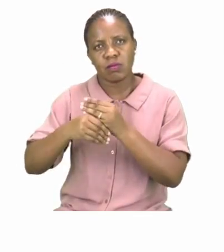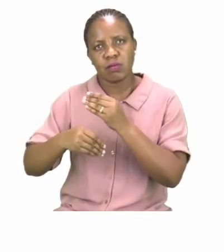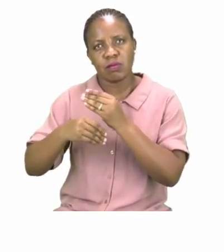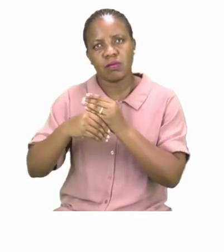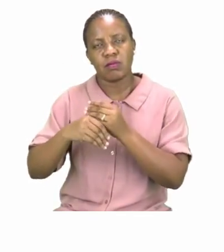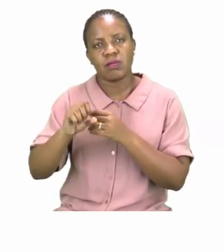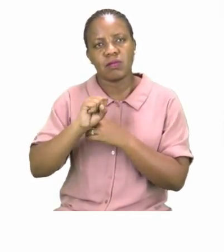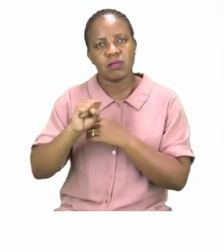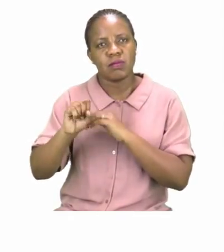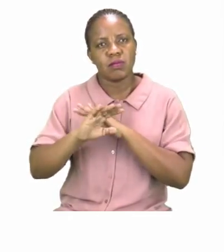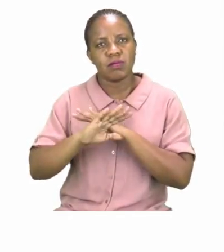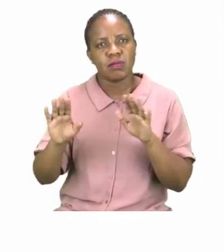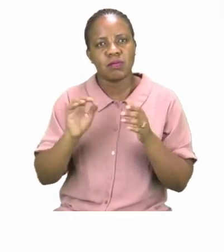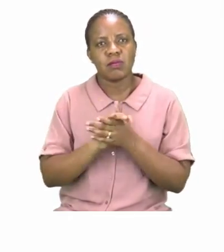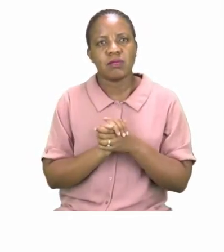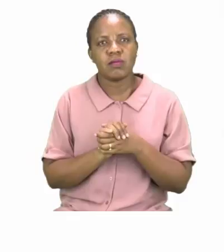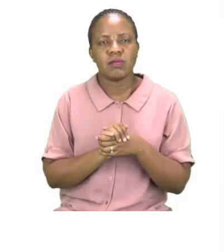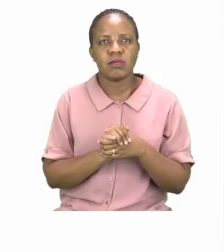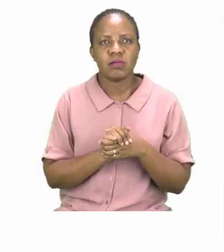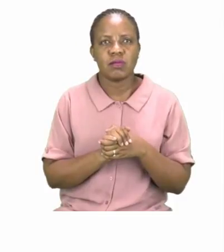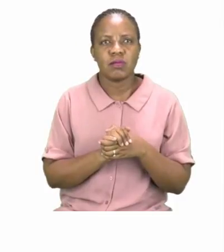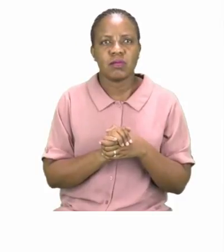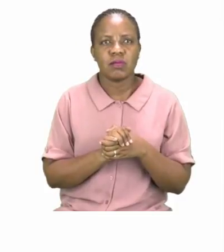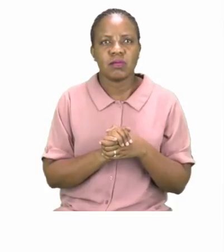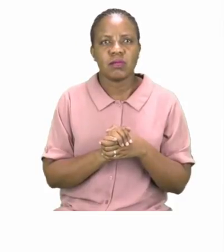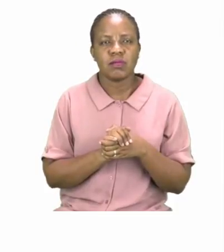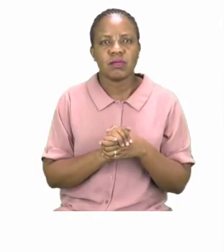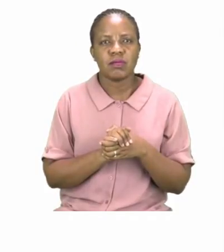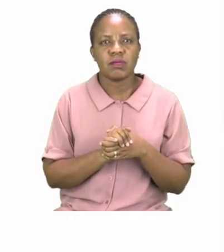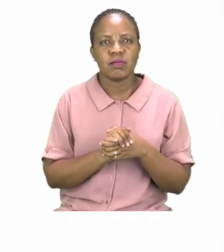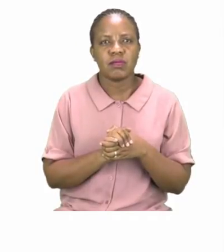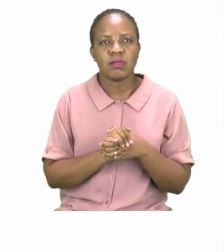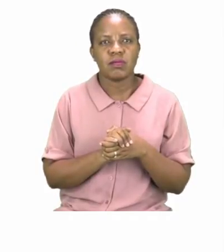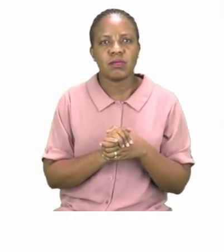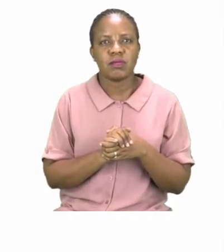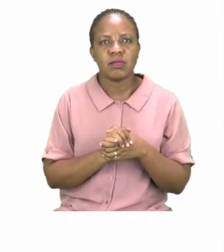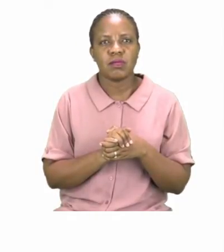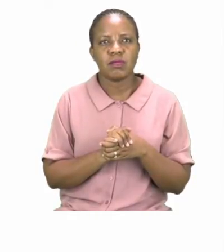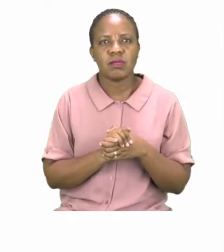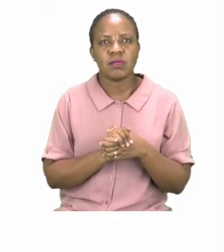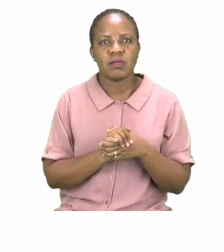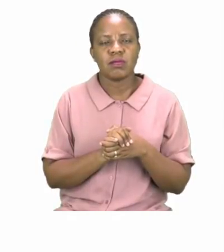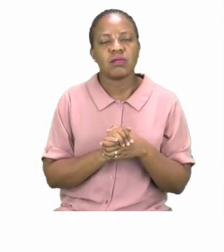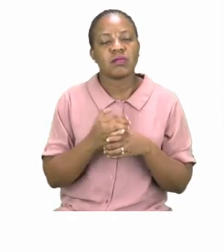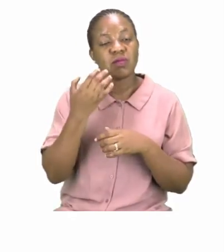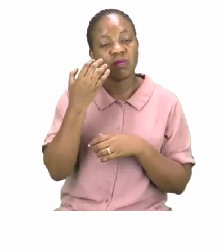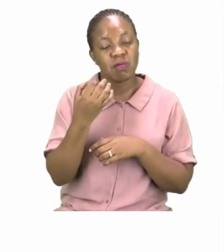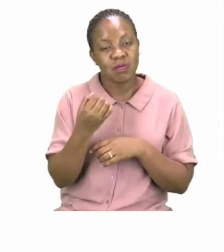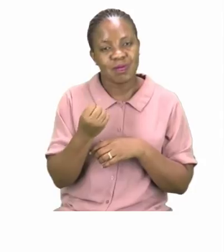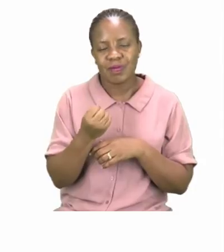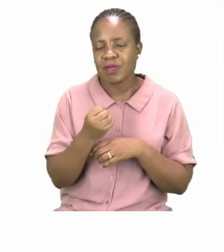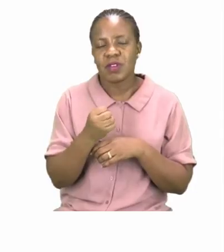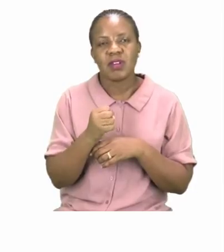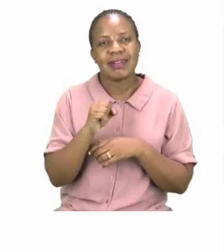know, and he wags his tail and barks. This is a dog. But when we